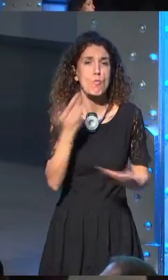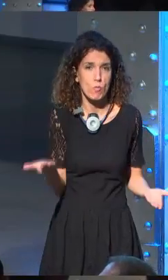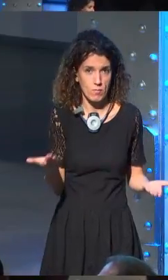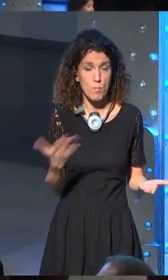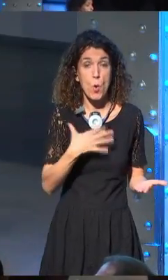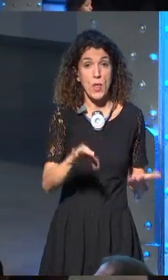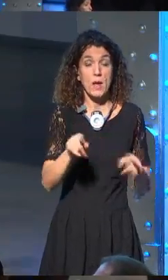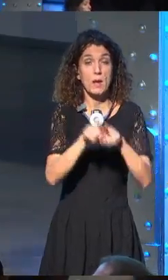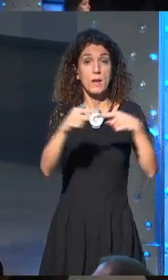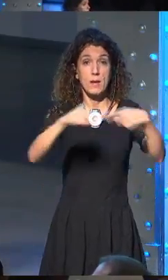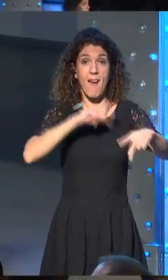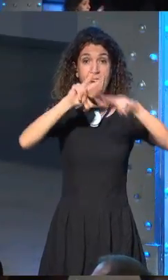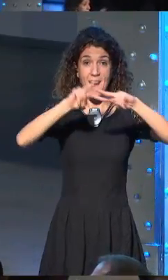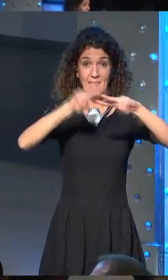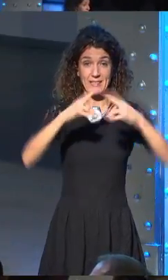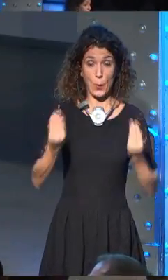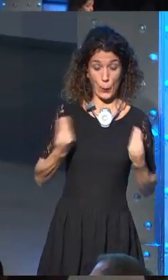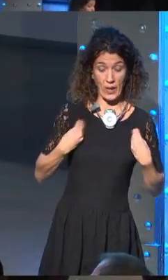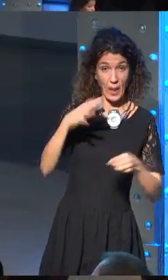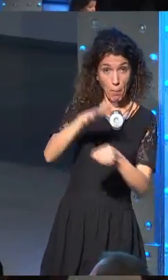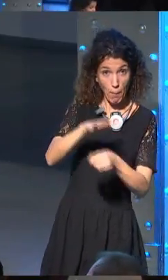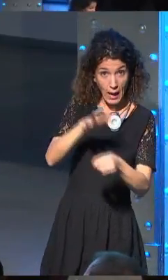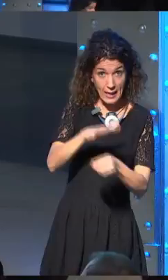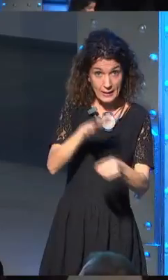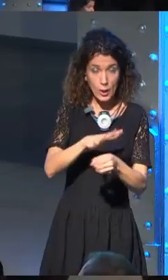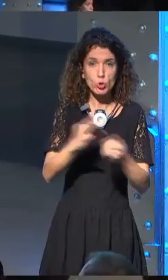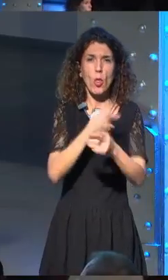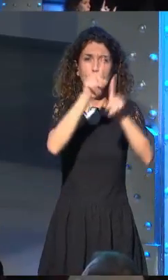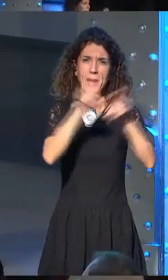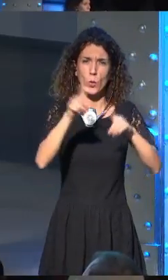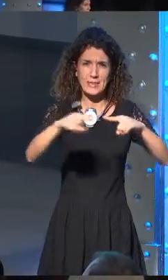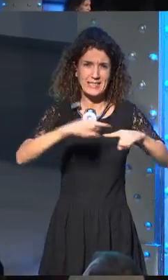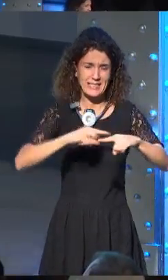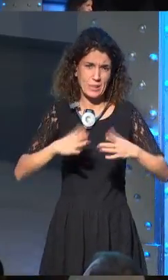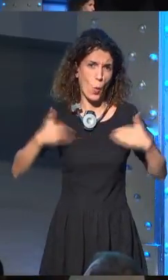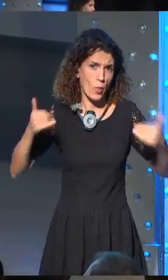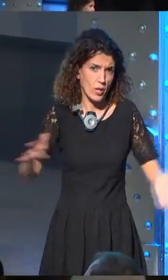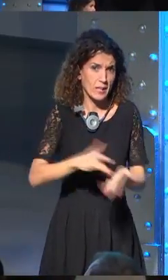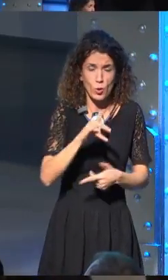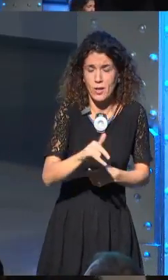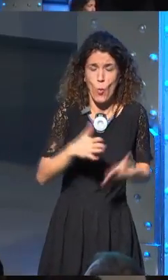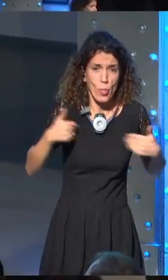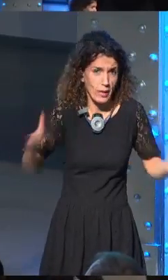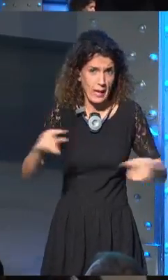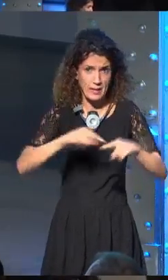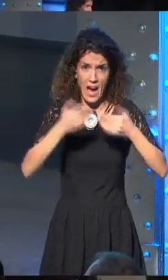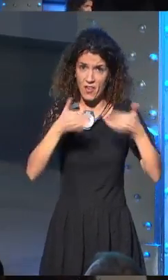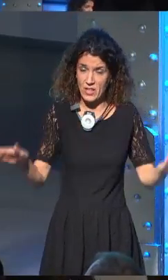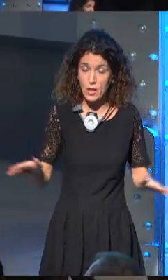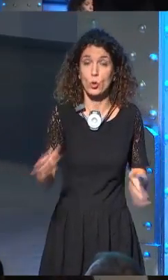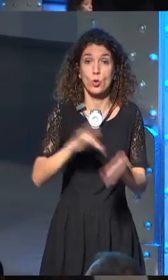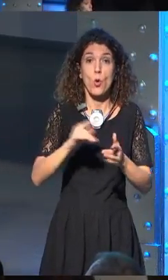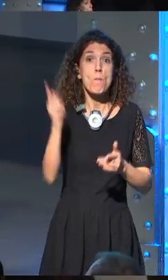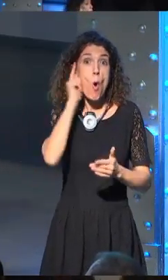remind you the mechanics and the way this event works. We have a hashtag Vida and Martes, live